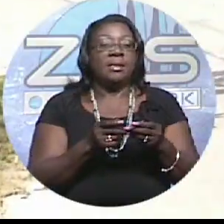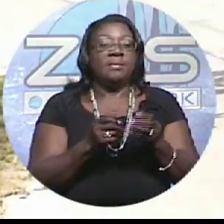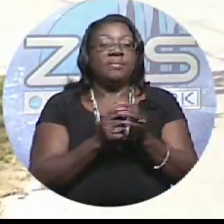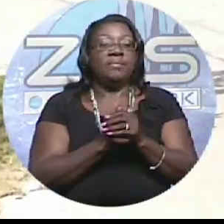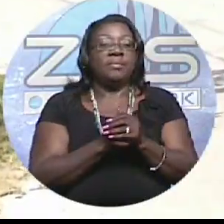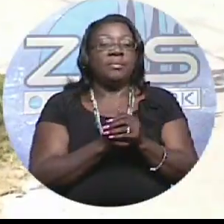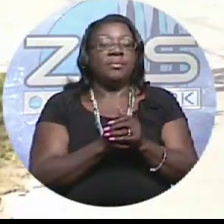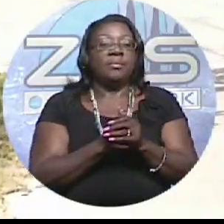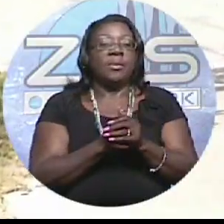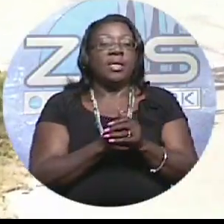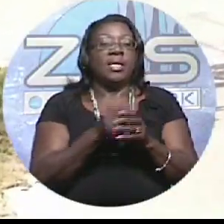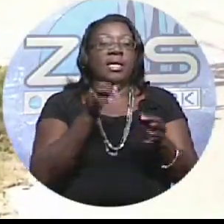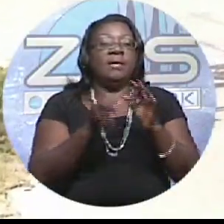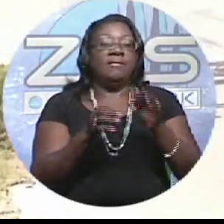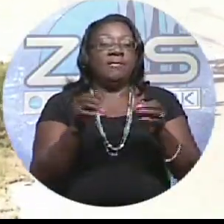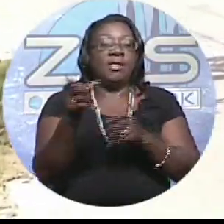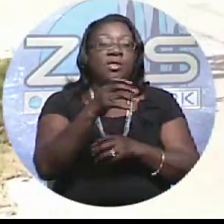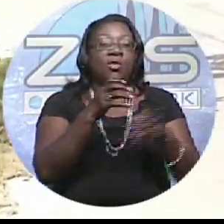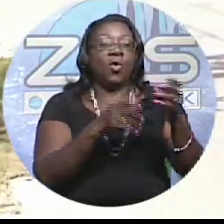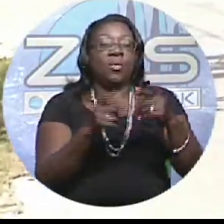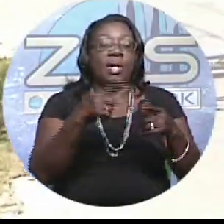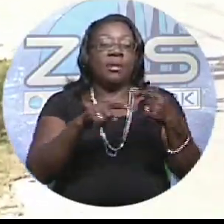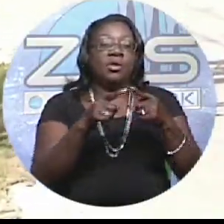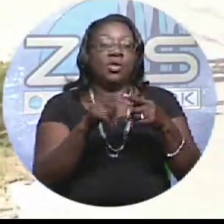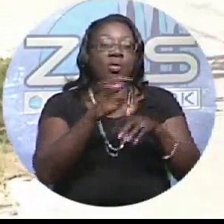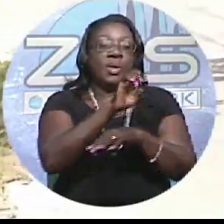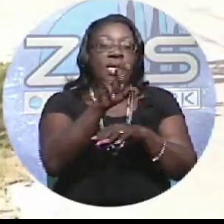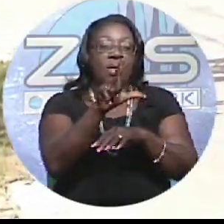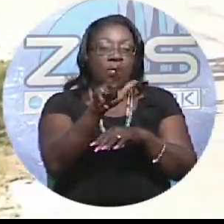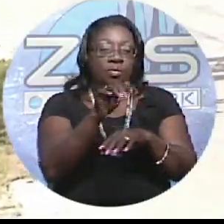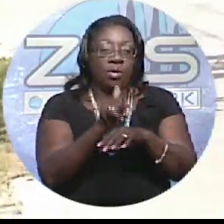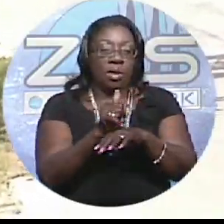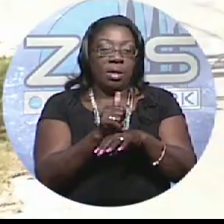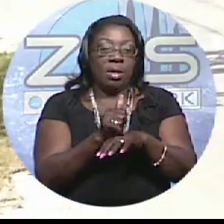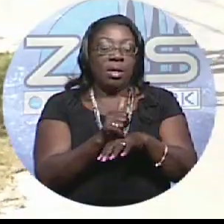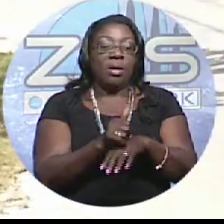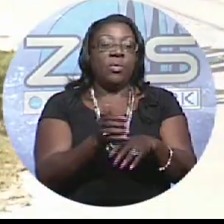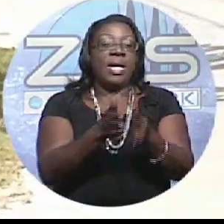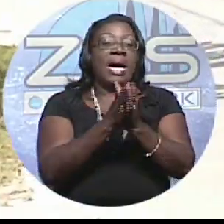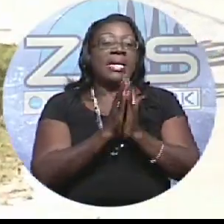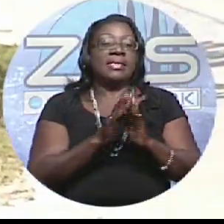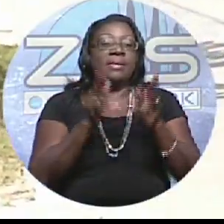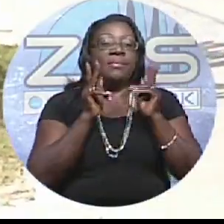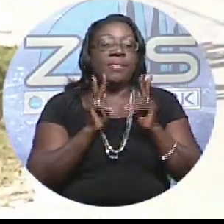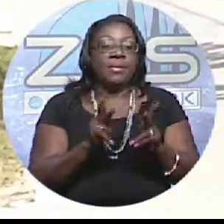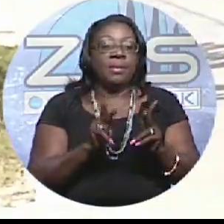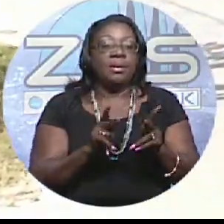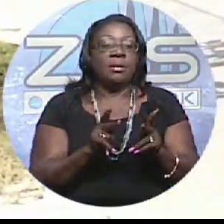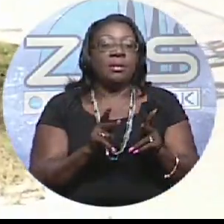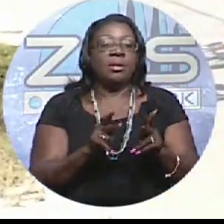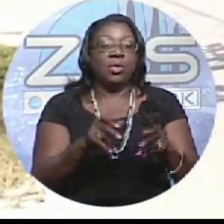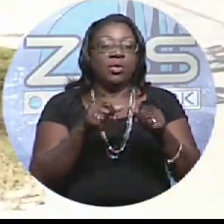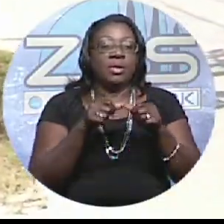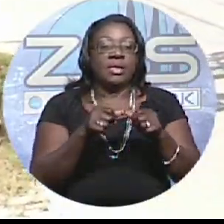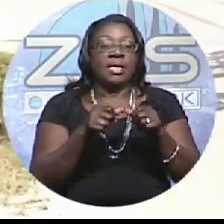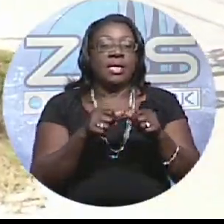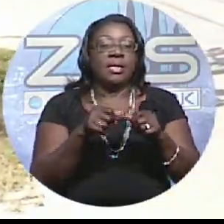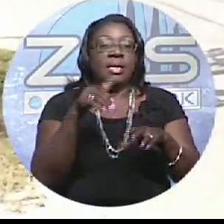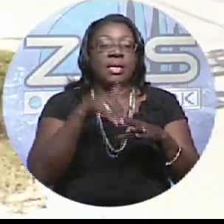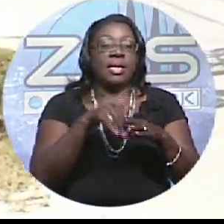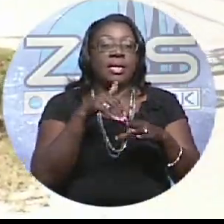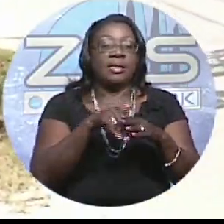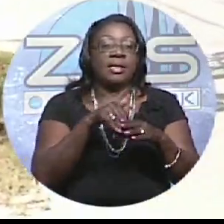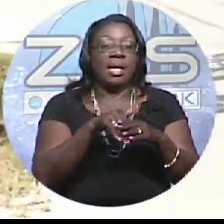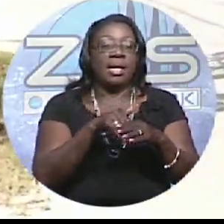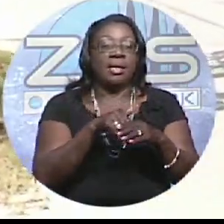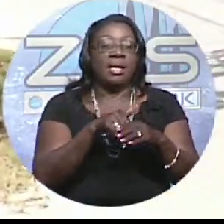enters Eleuthera, for safety purposes, we want you to remain indoors until you get the go-to to come out. The police will be, as